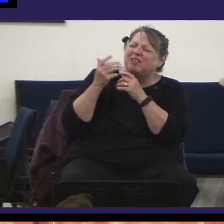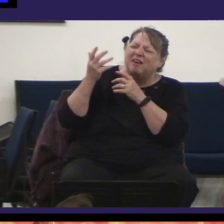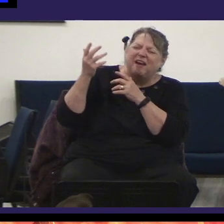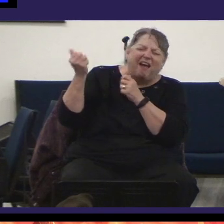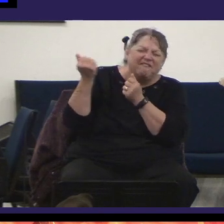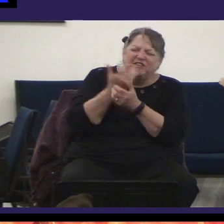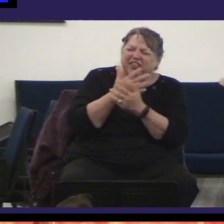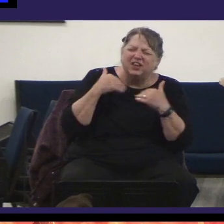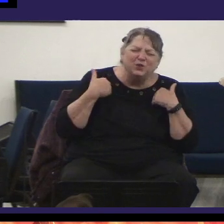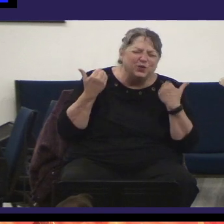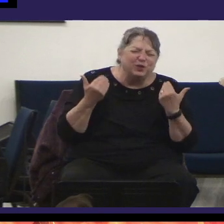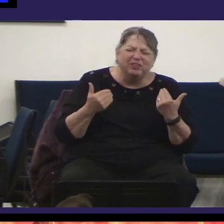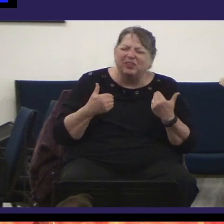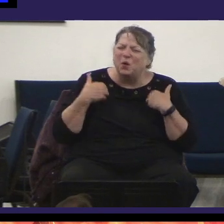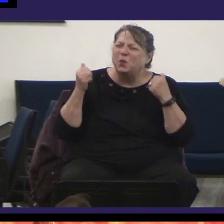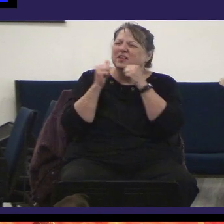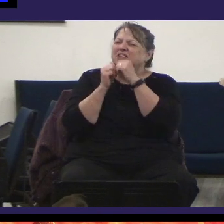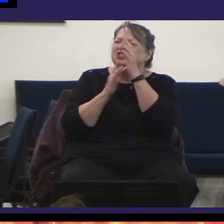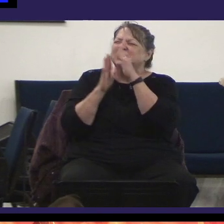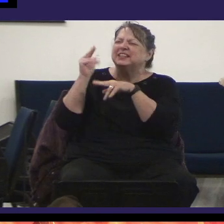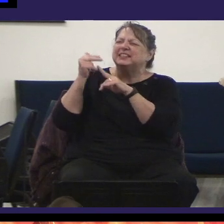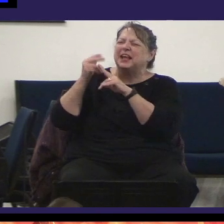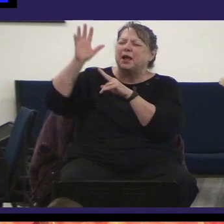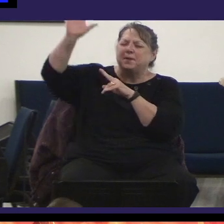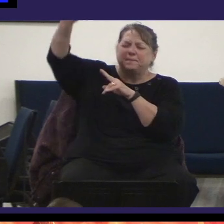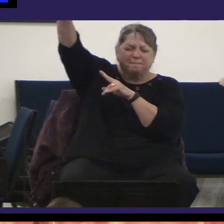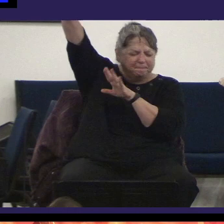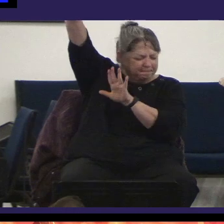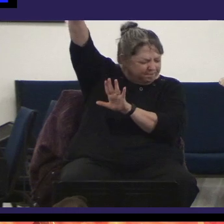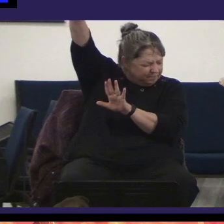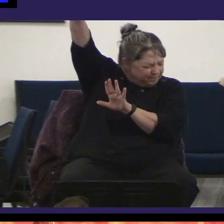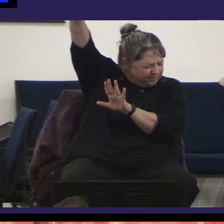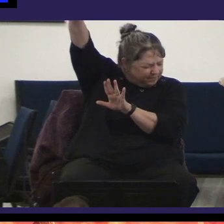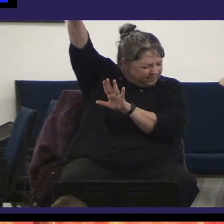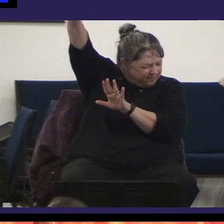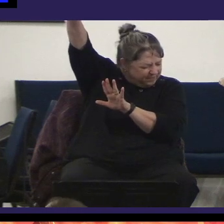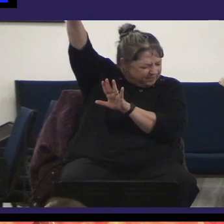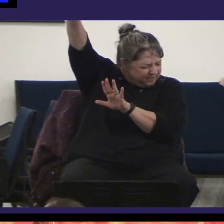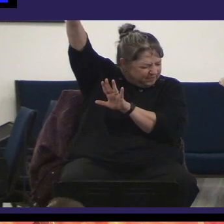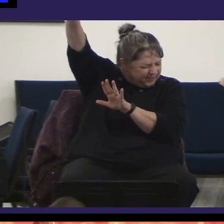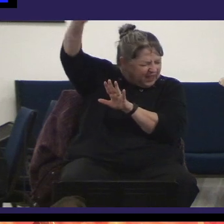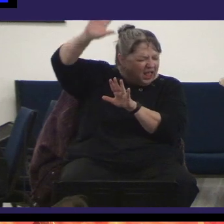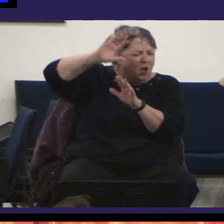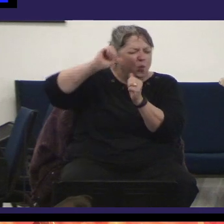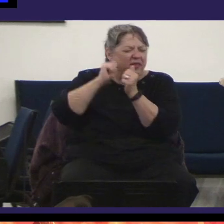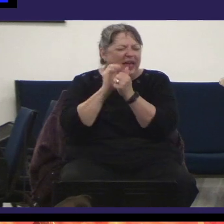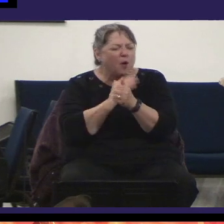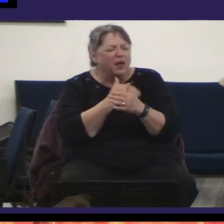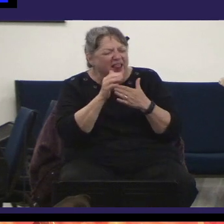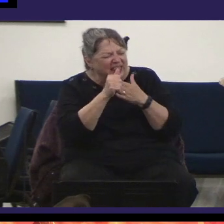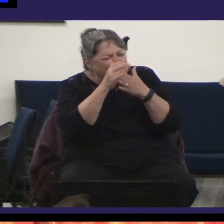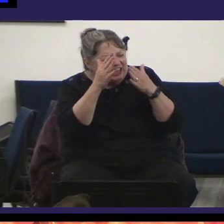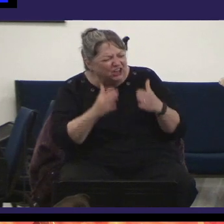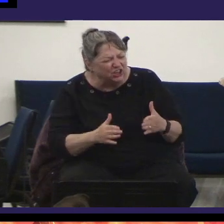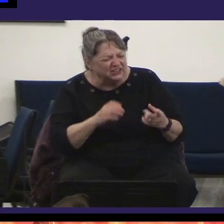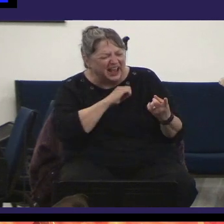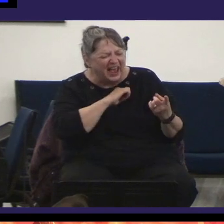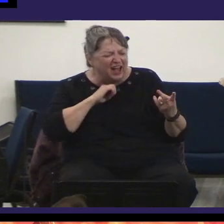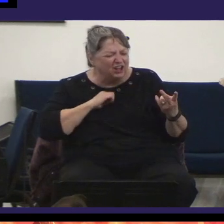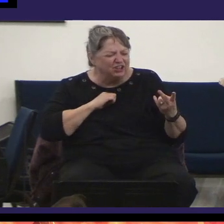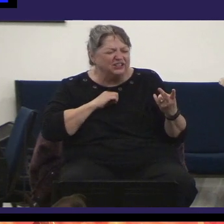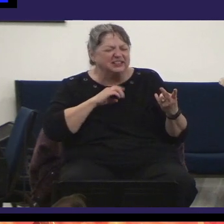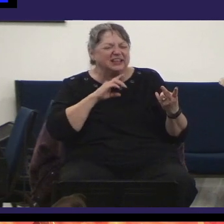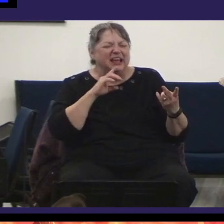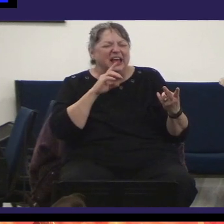our youth, oh God, in the name of Jesus. We declare authority over our leaders in Jesus' name, elders and